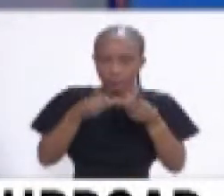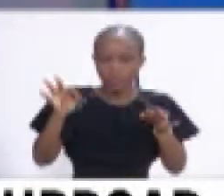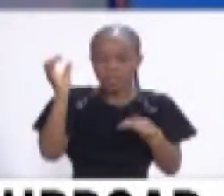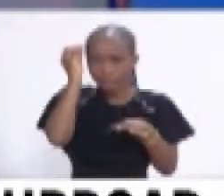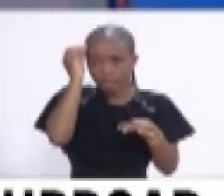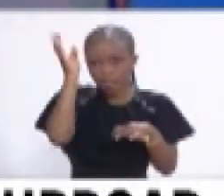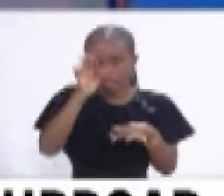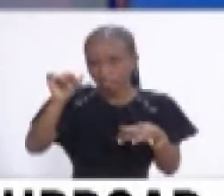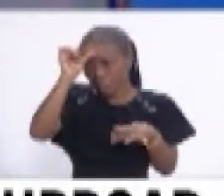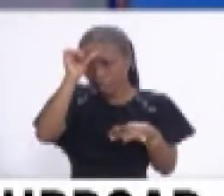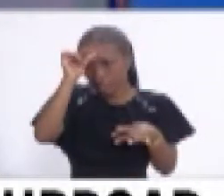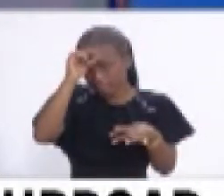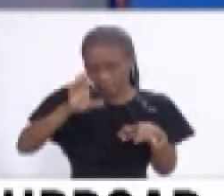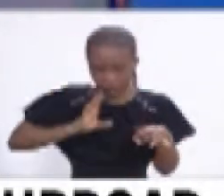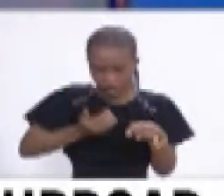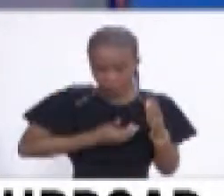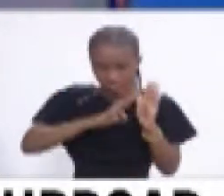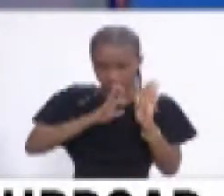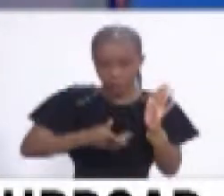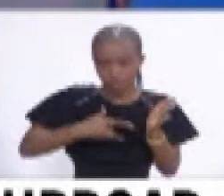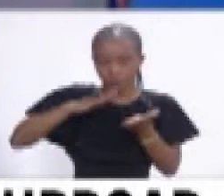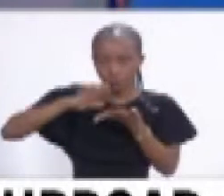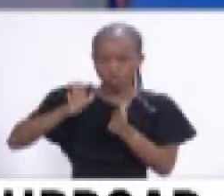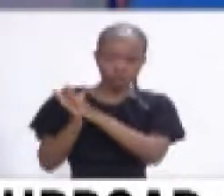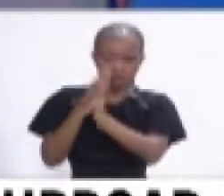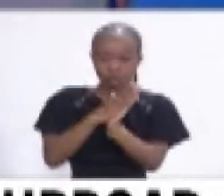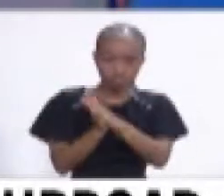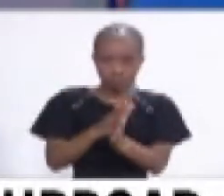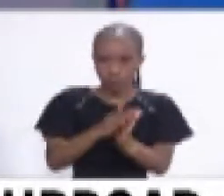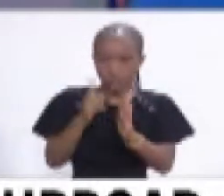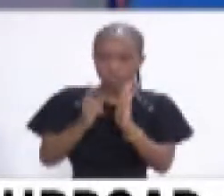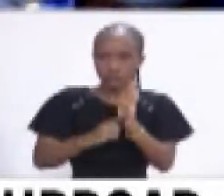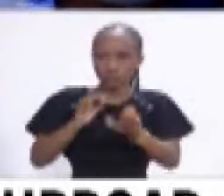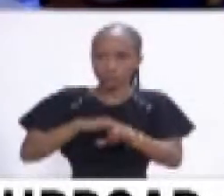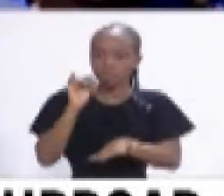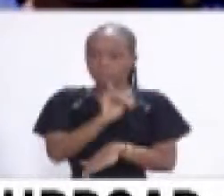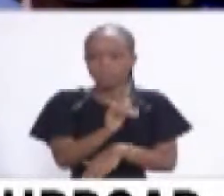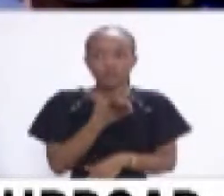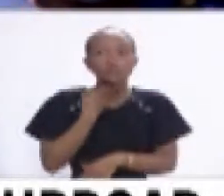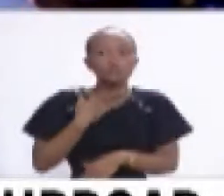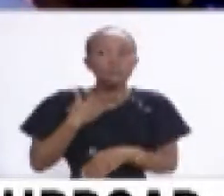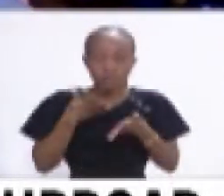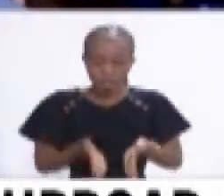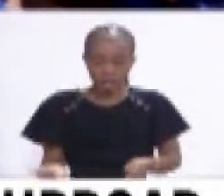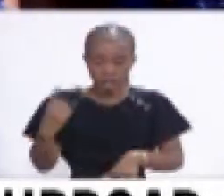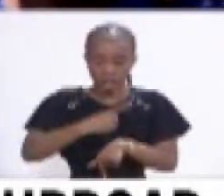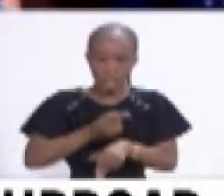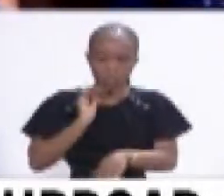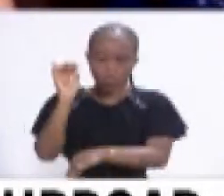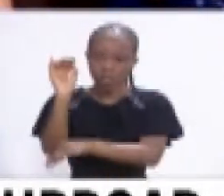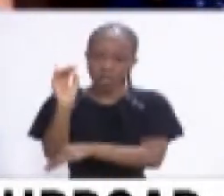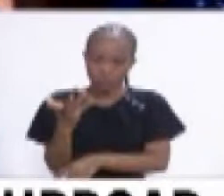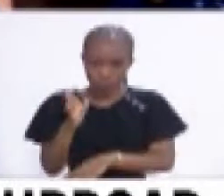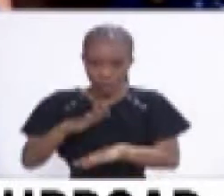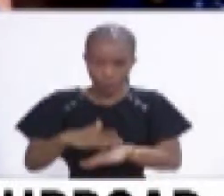by the government. Our reporter Jeff Khaemba with more details of that particular story. I want today to request